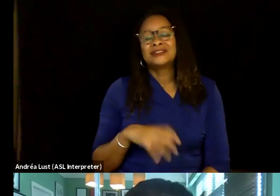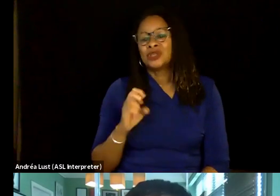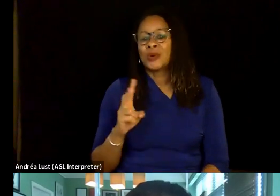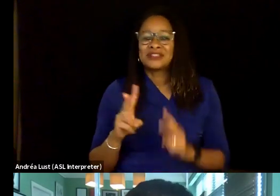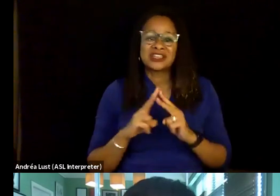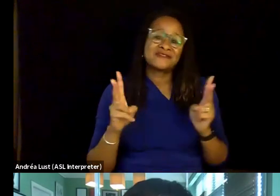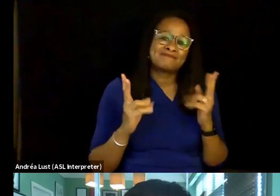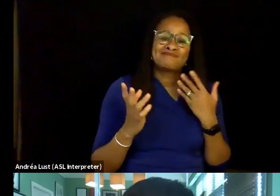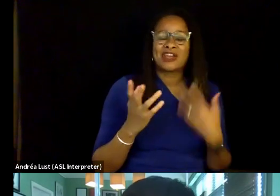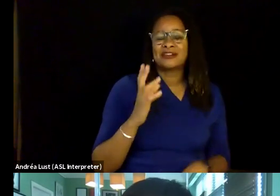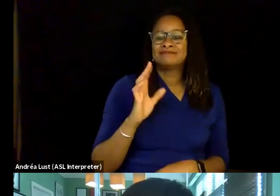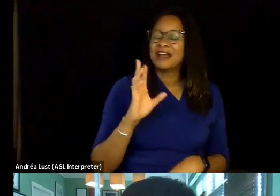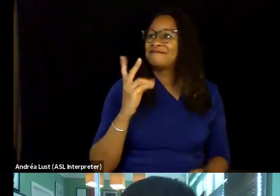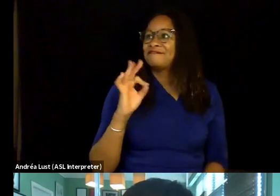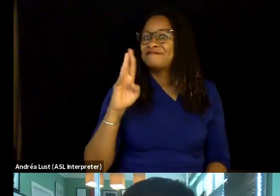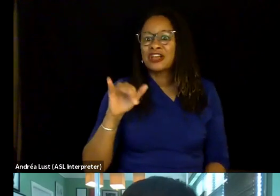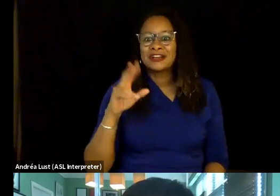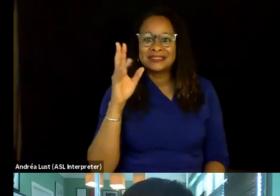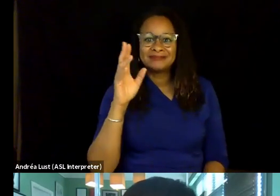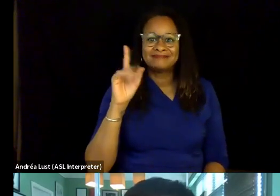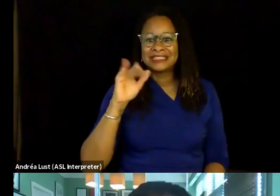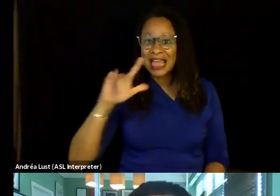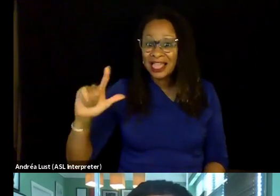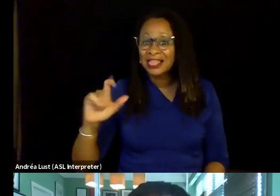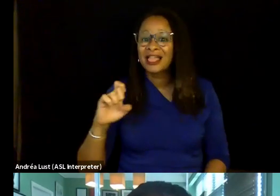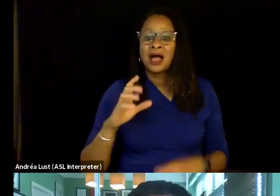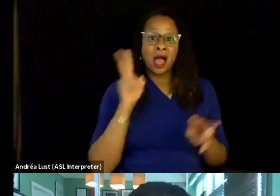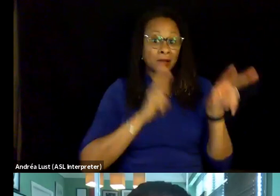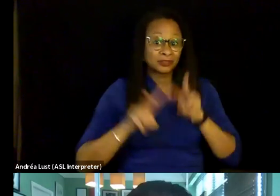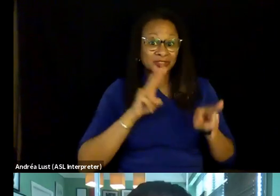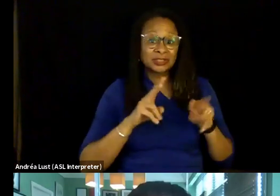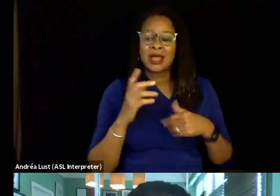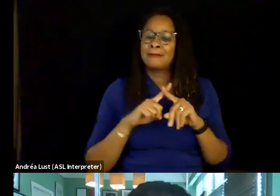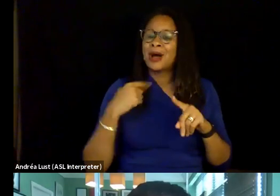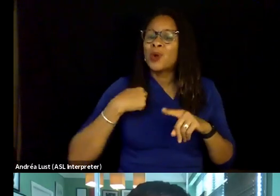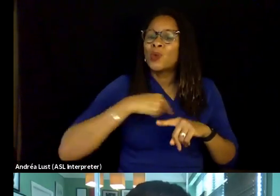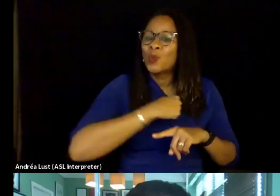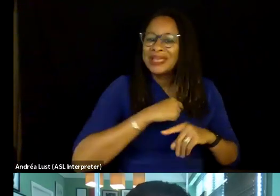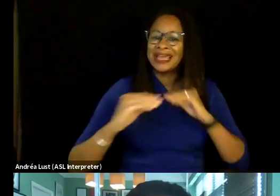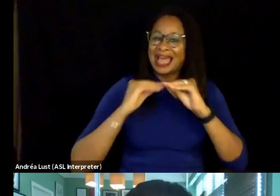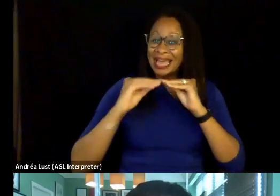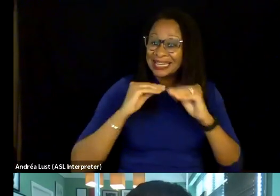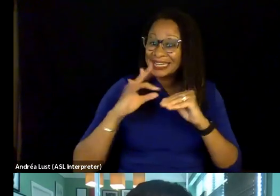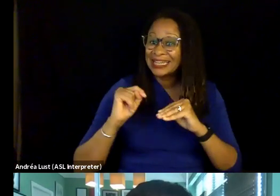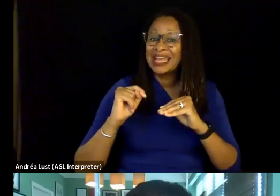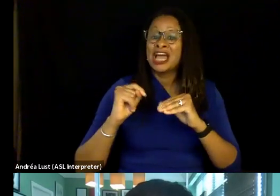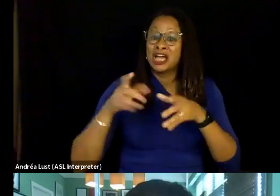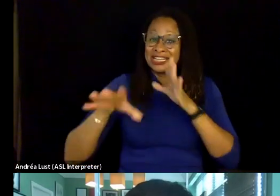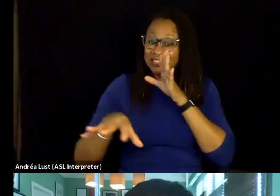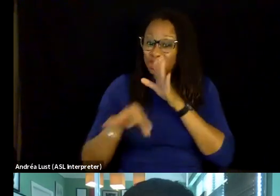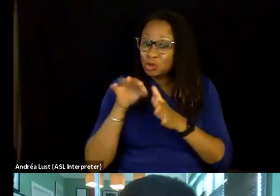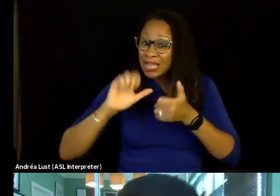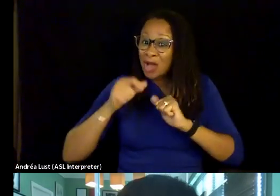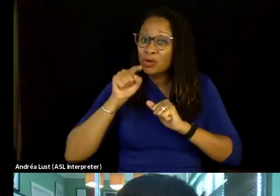or observational, the very fact that we're editing it and choosing how you watch or how you